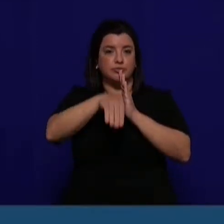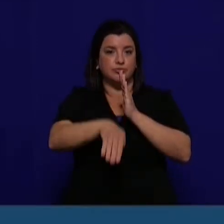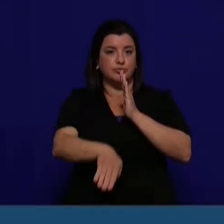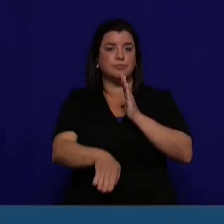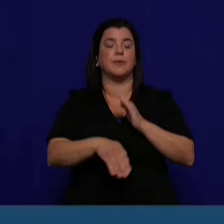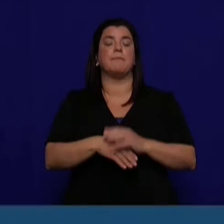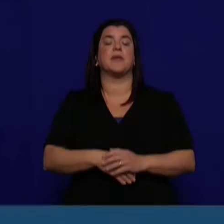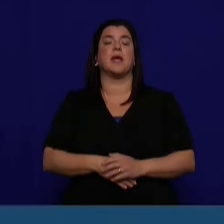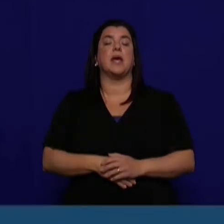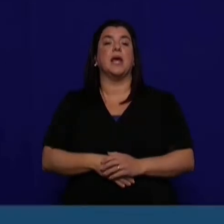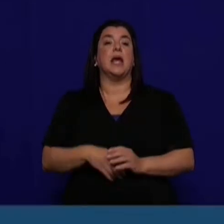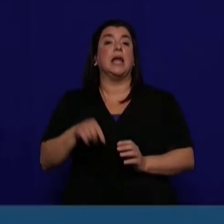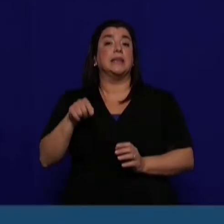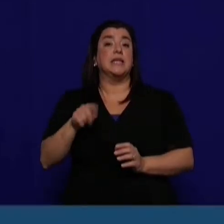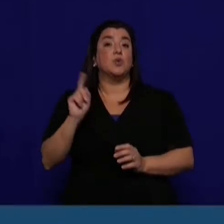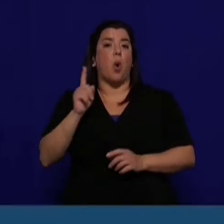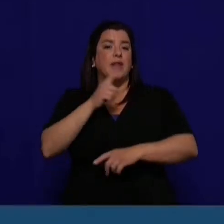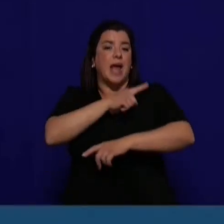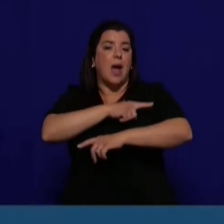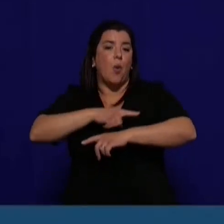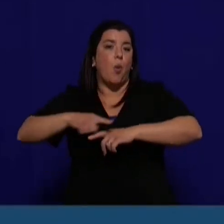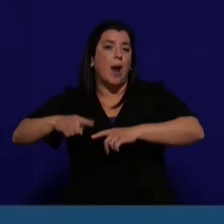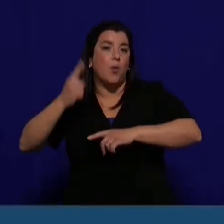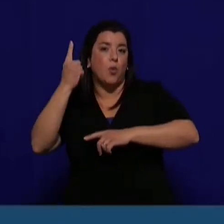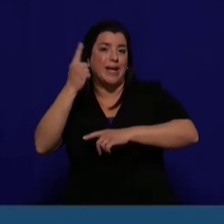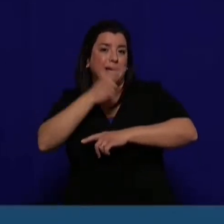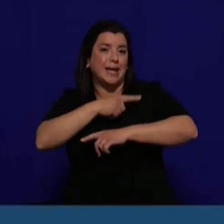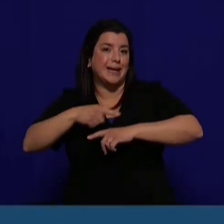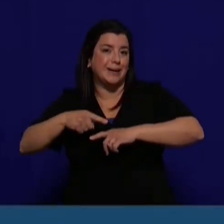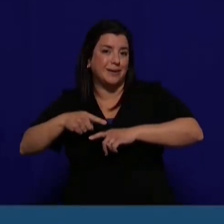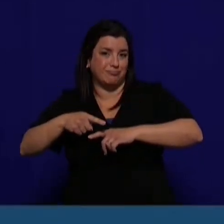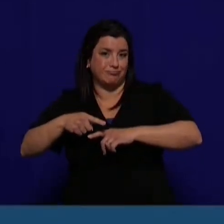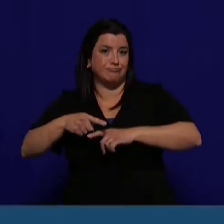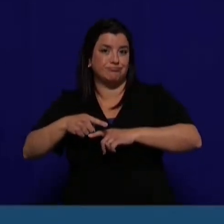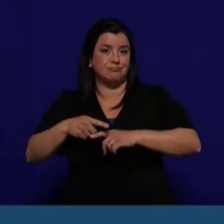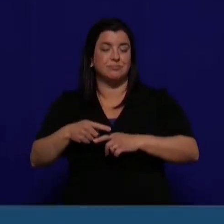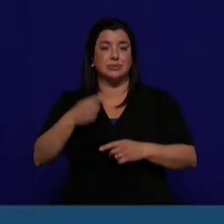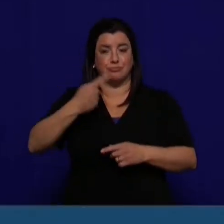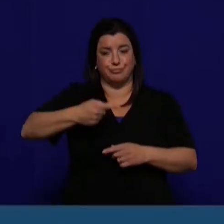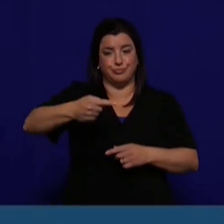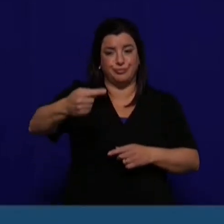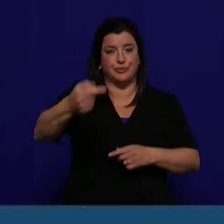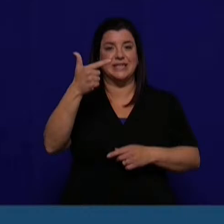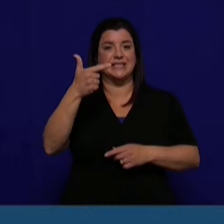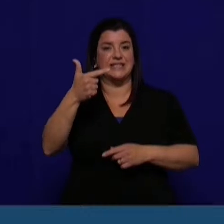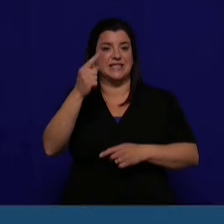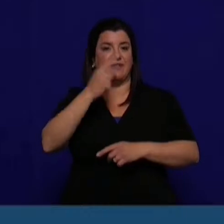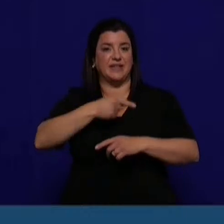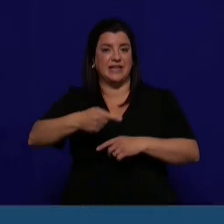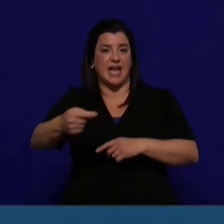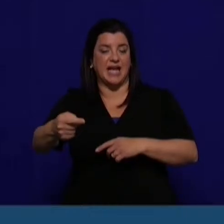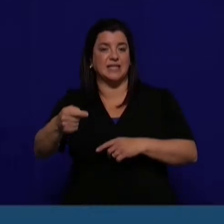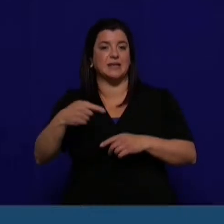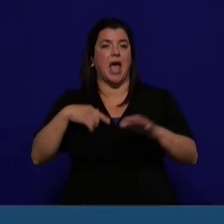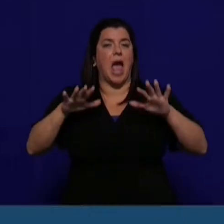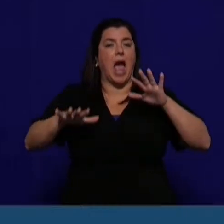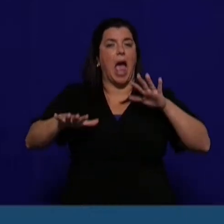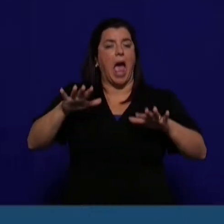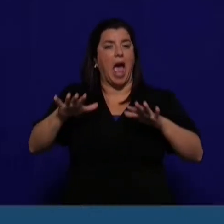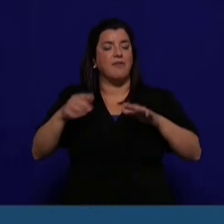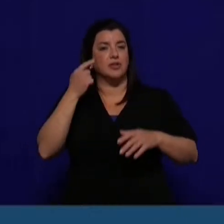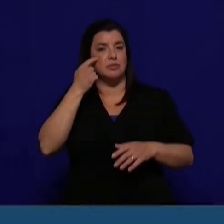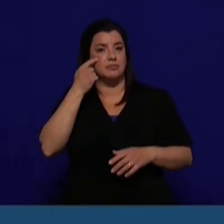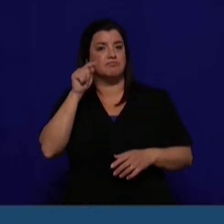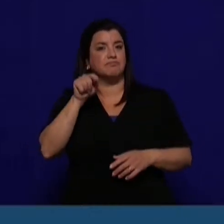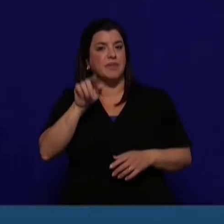factor is the 7-day moving average of the number of cases, which currently stands at 55 cases. We are monitoring